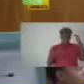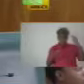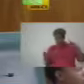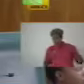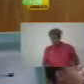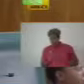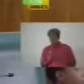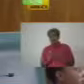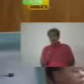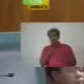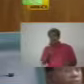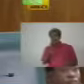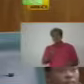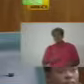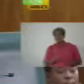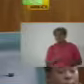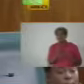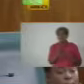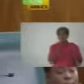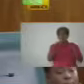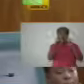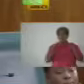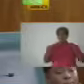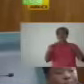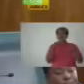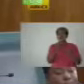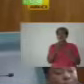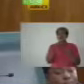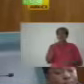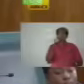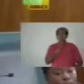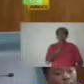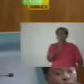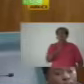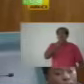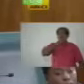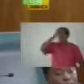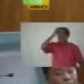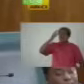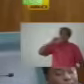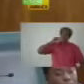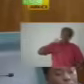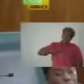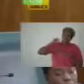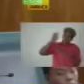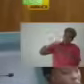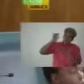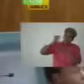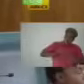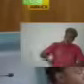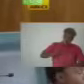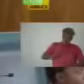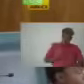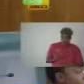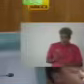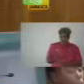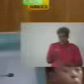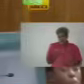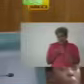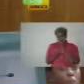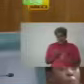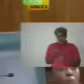of women-led households, single parent experience, and the contribution to our